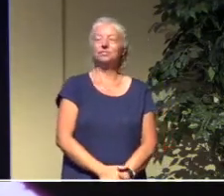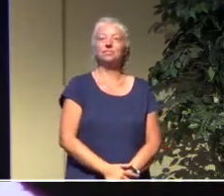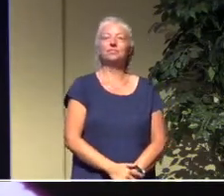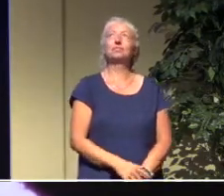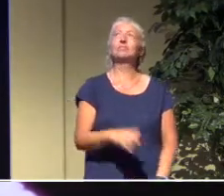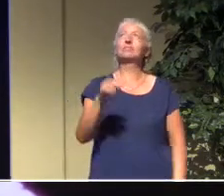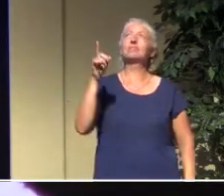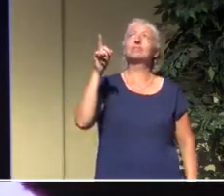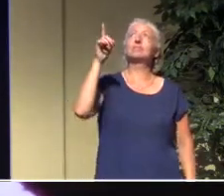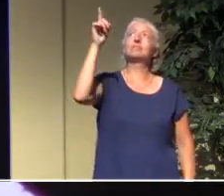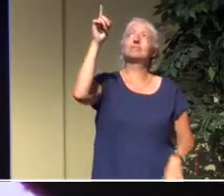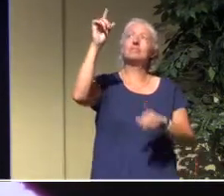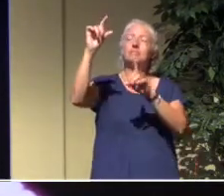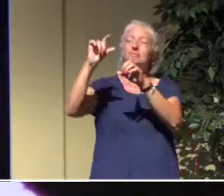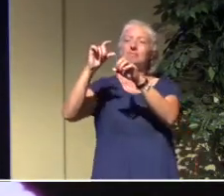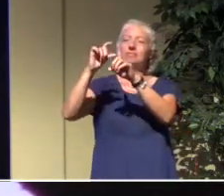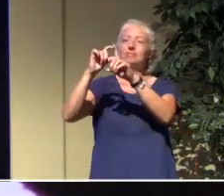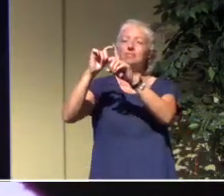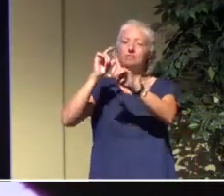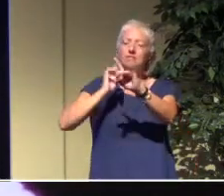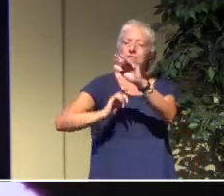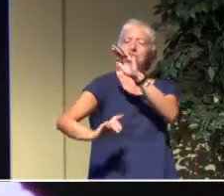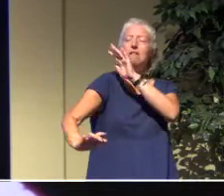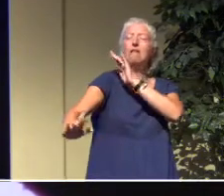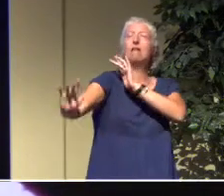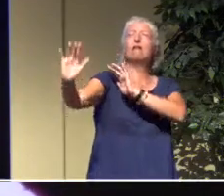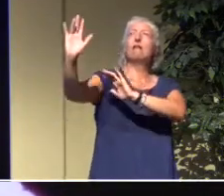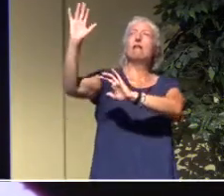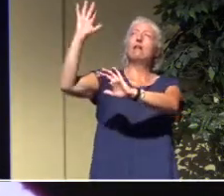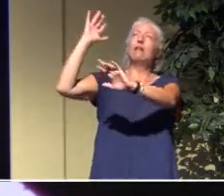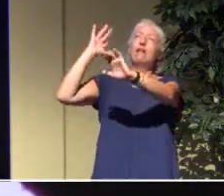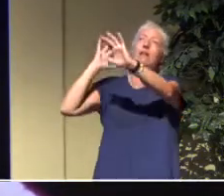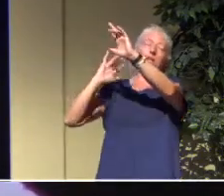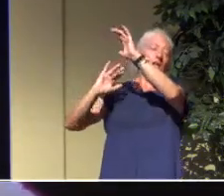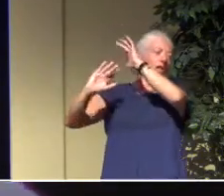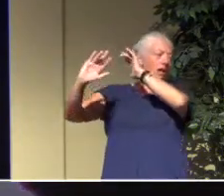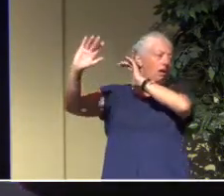You are the Word at the